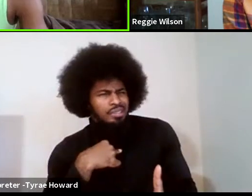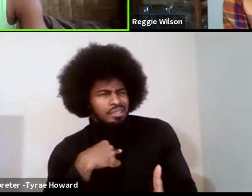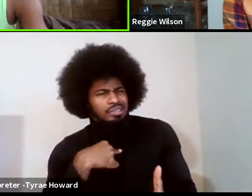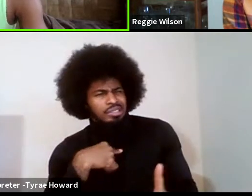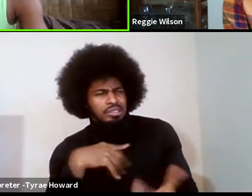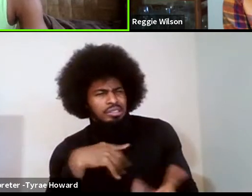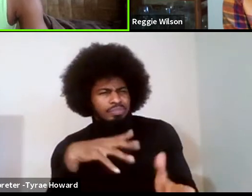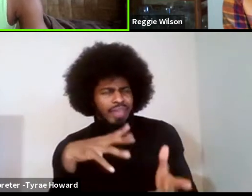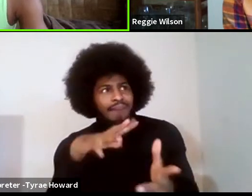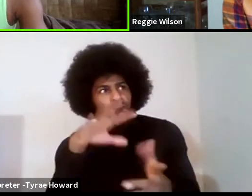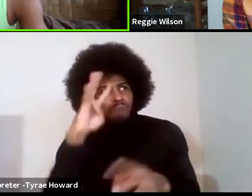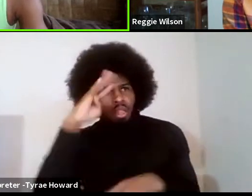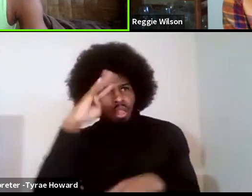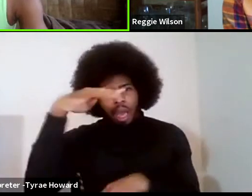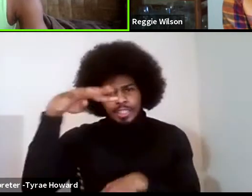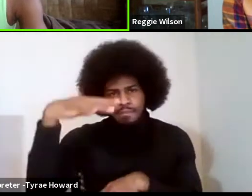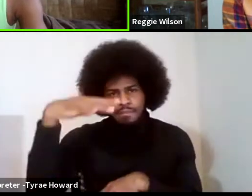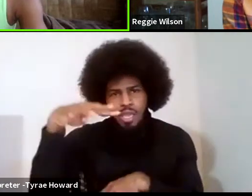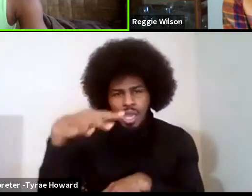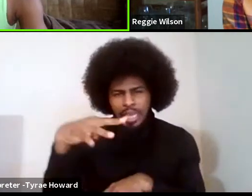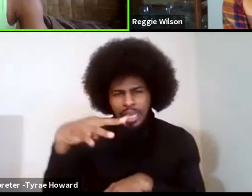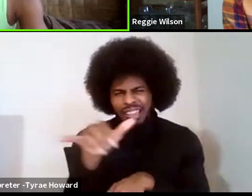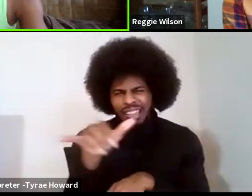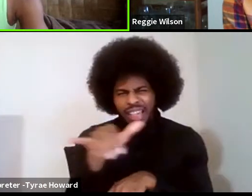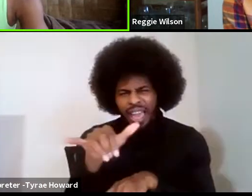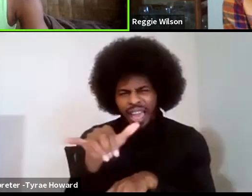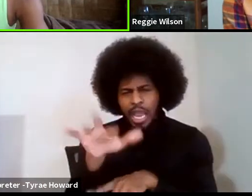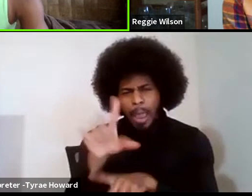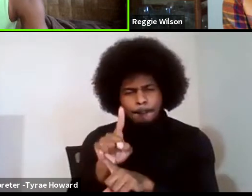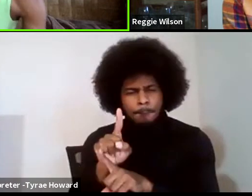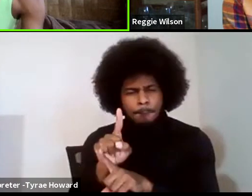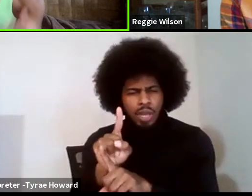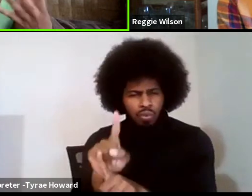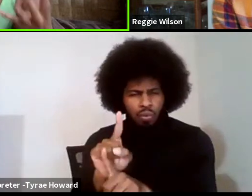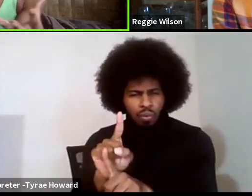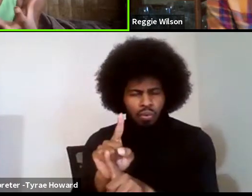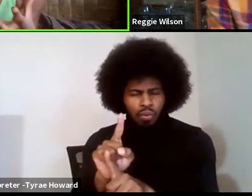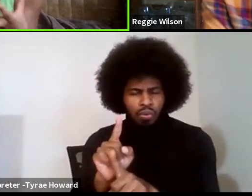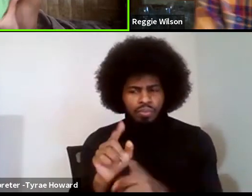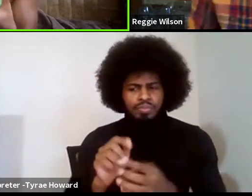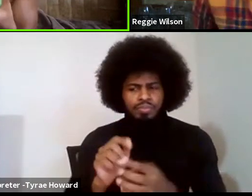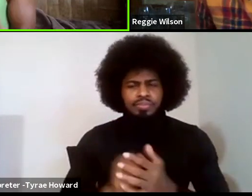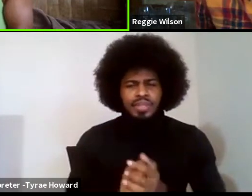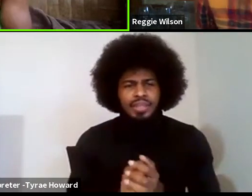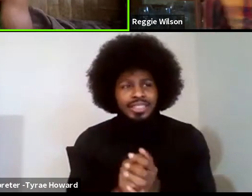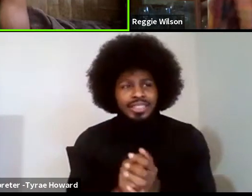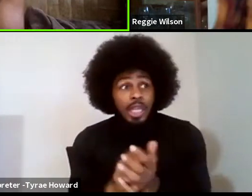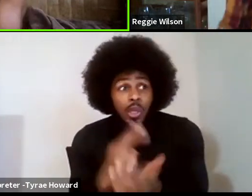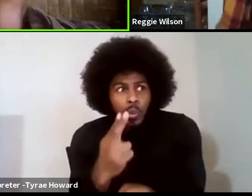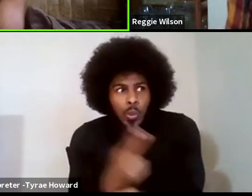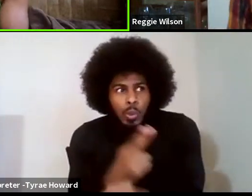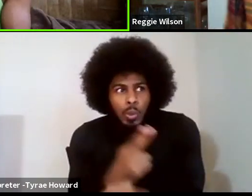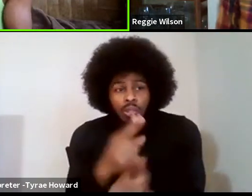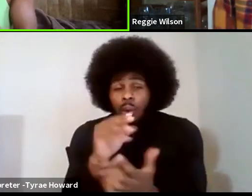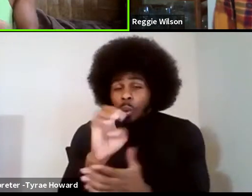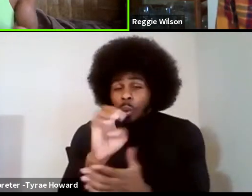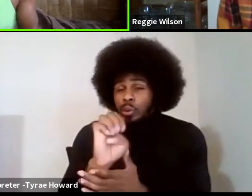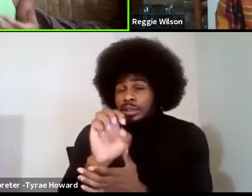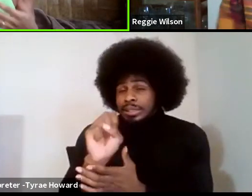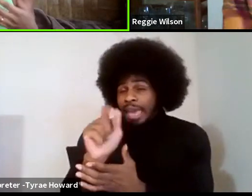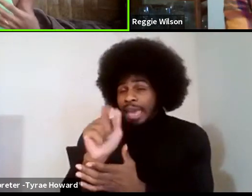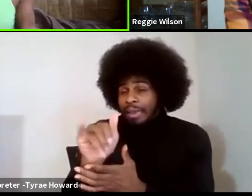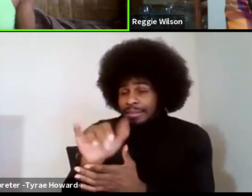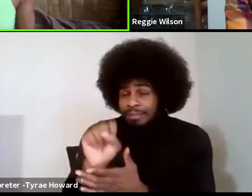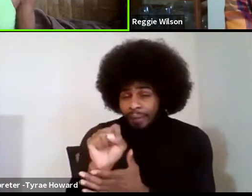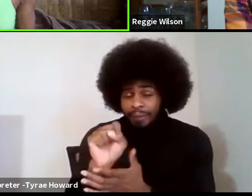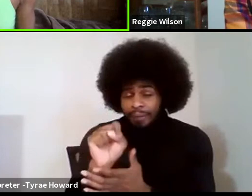itself. I think of mentorship also as inspiration. So like using that collection of essays of Toni Morrison, is